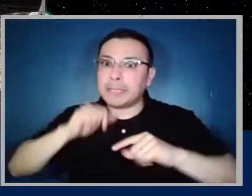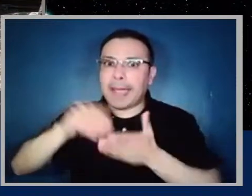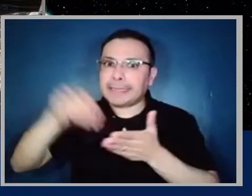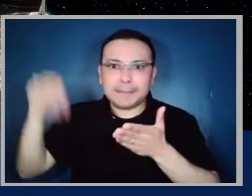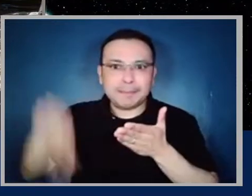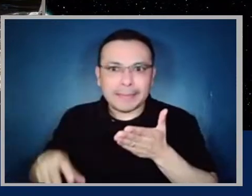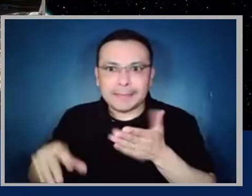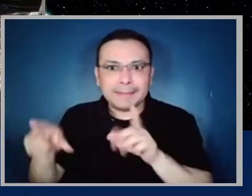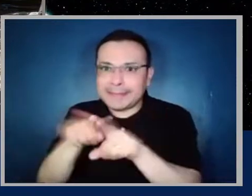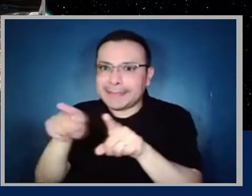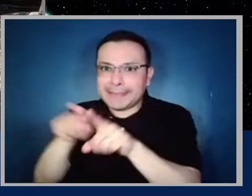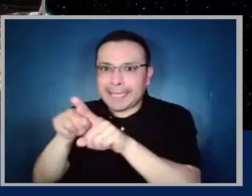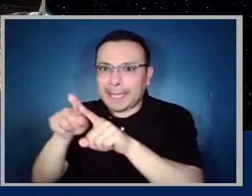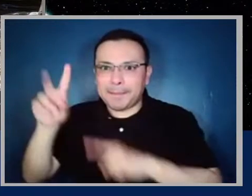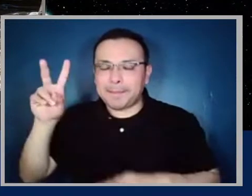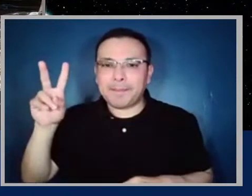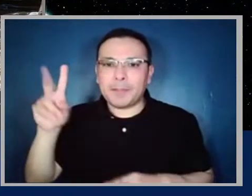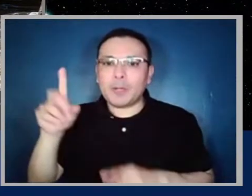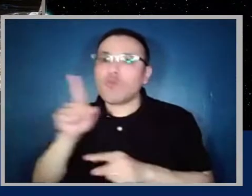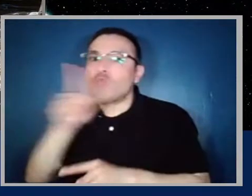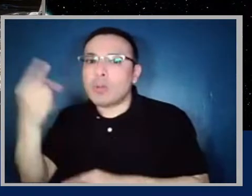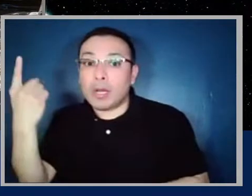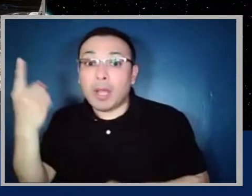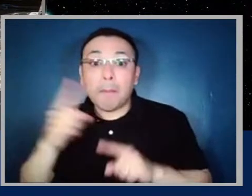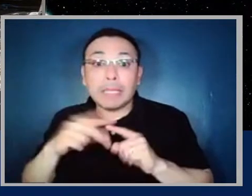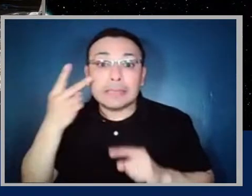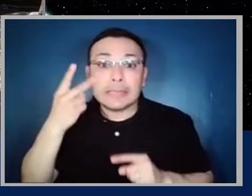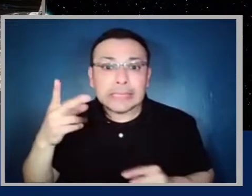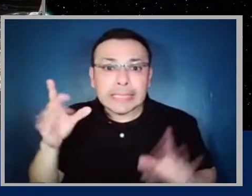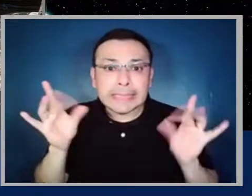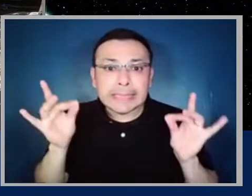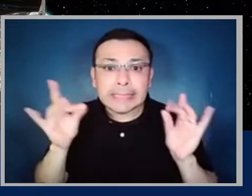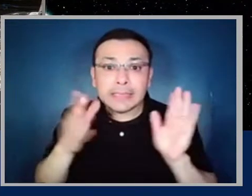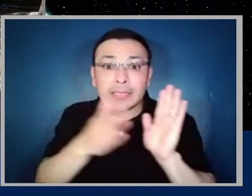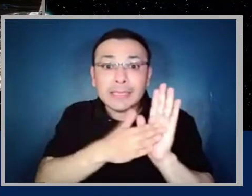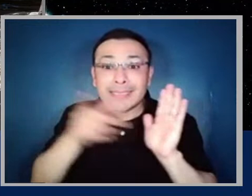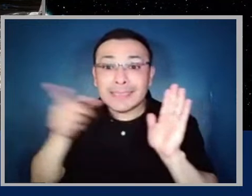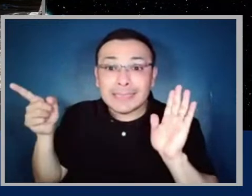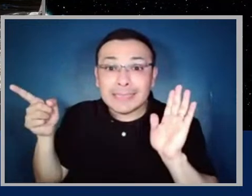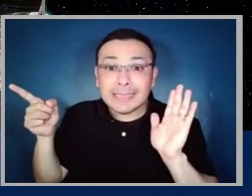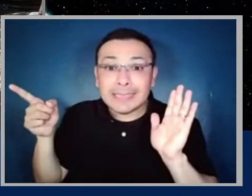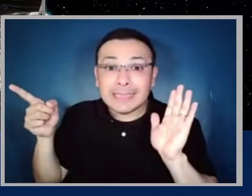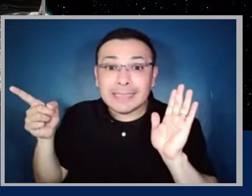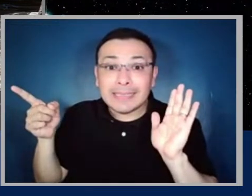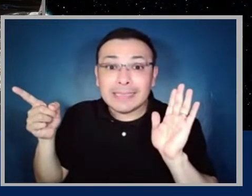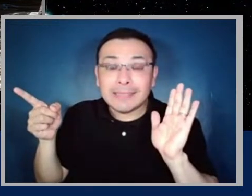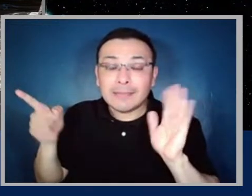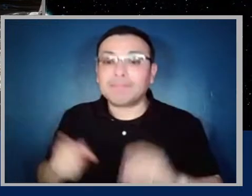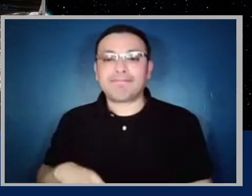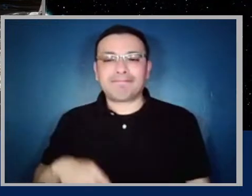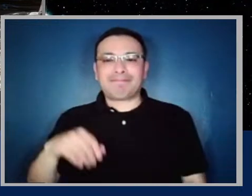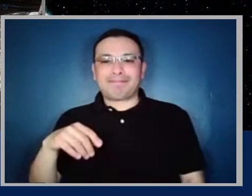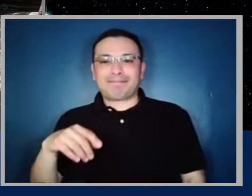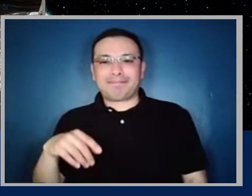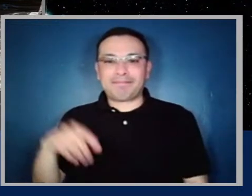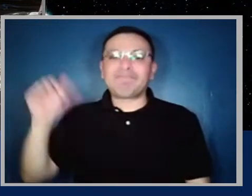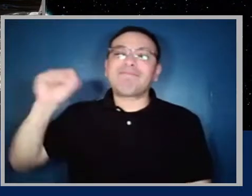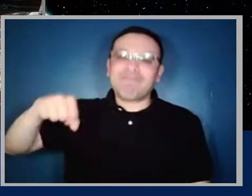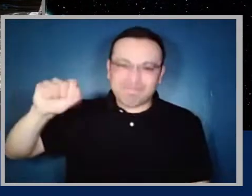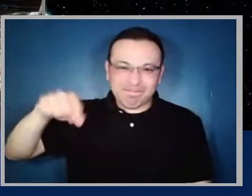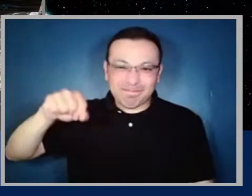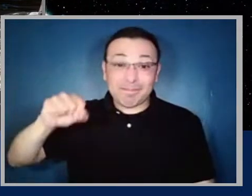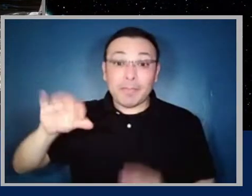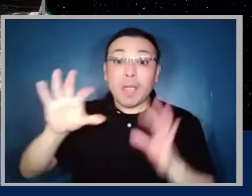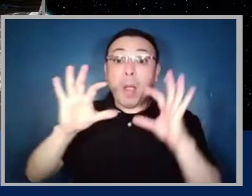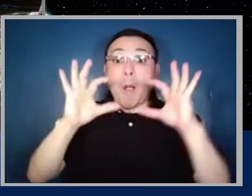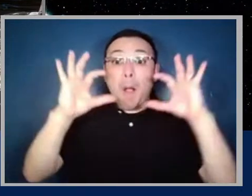on this. Like, these are stickers, right? Yeah, so those, because we actually don't have a propulsion system